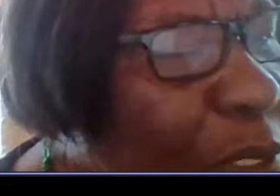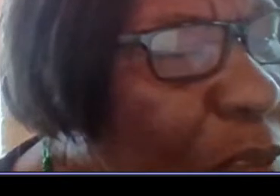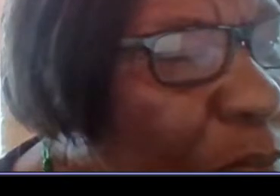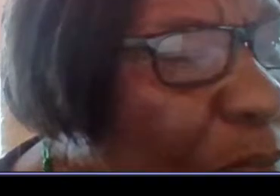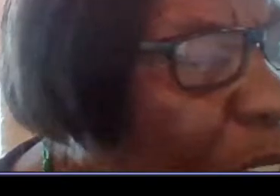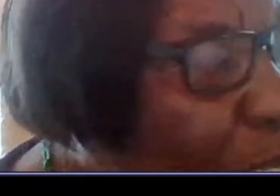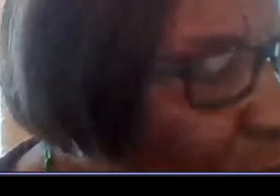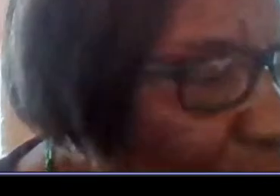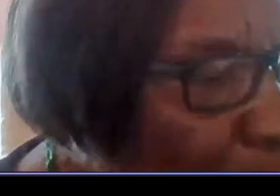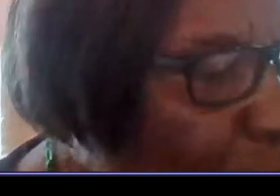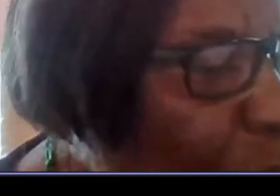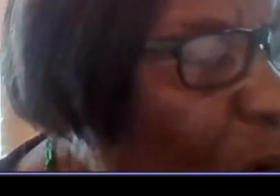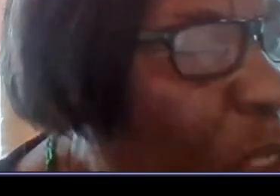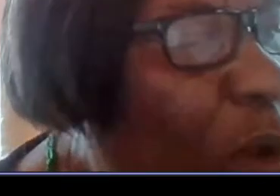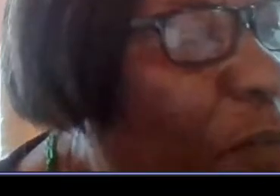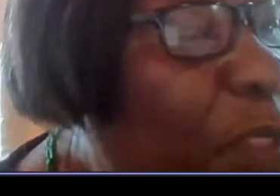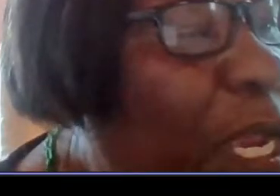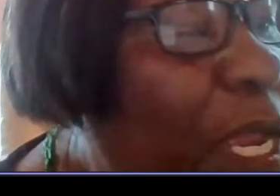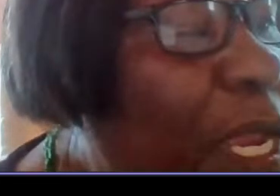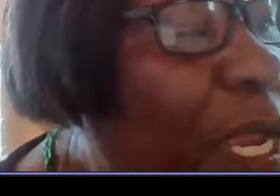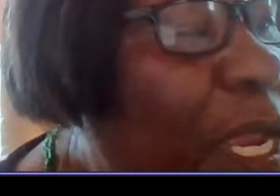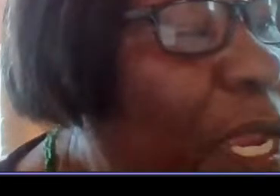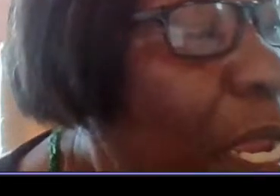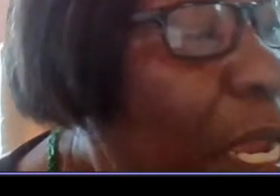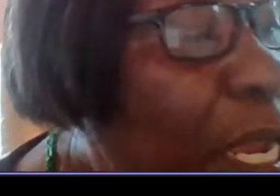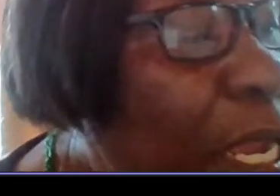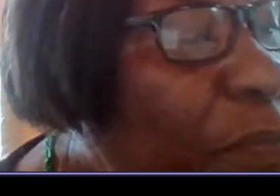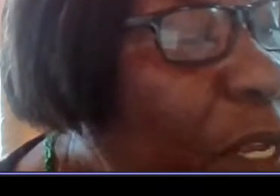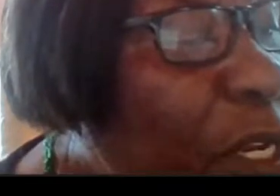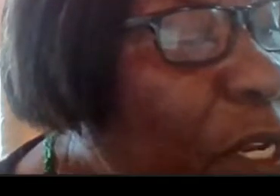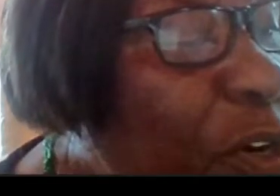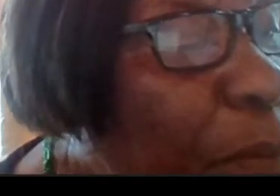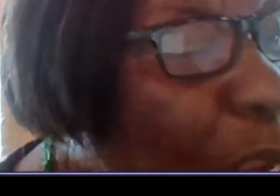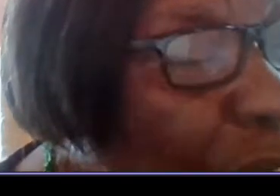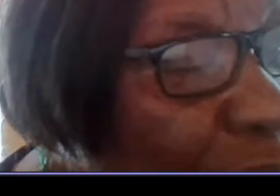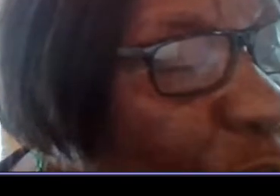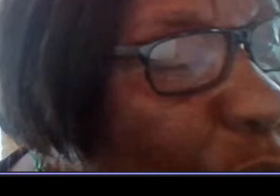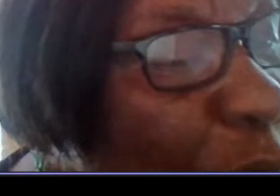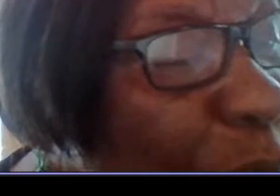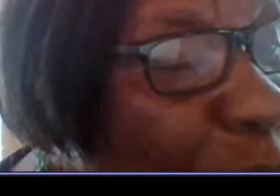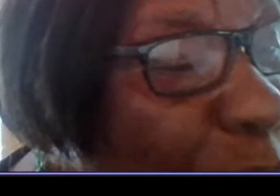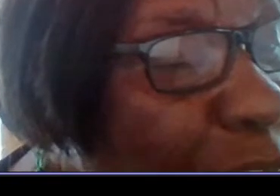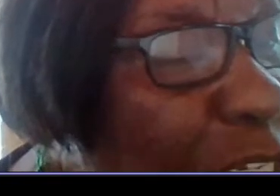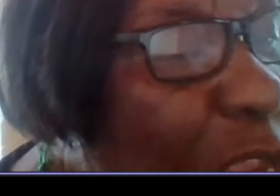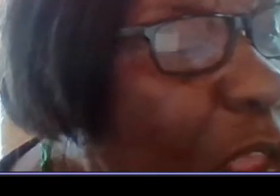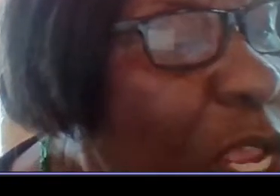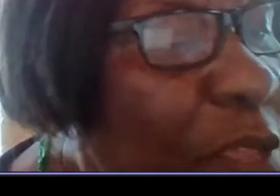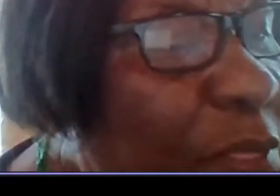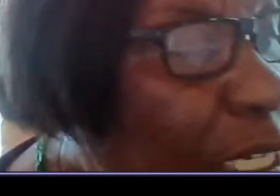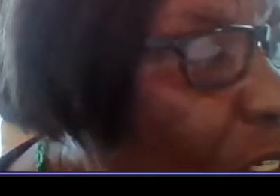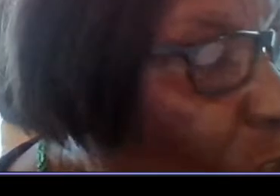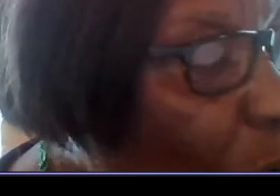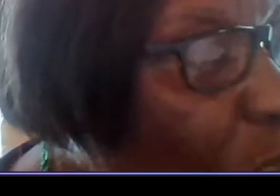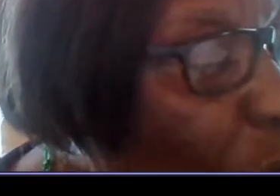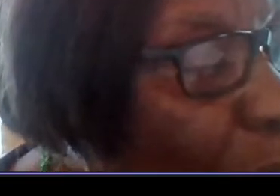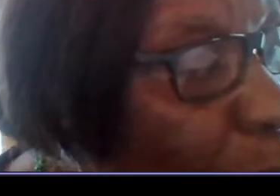somehow disturbed because of the reprioritization of the funds that is going to